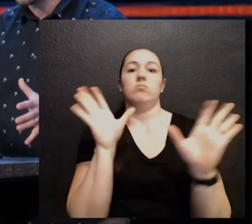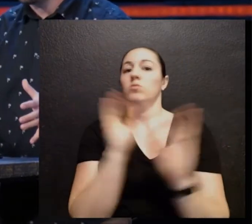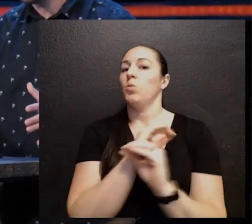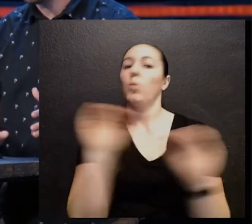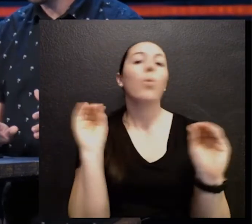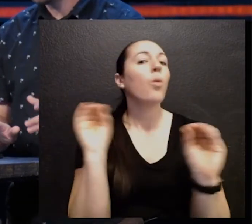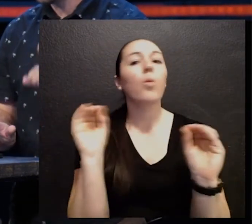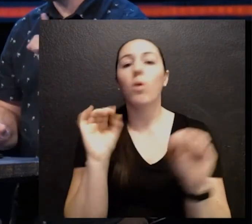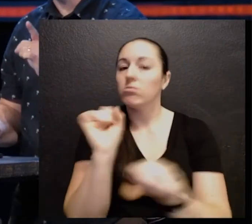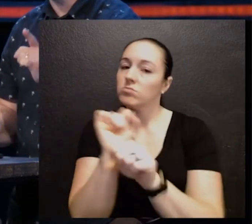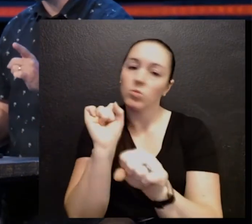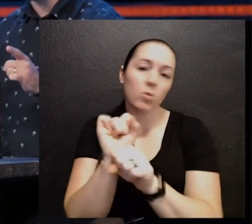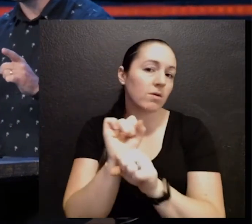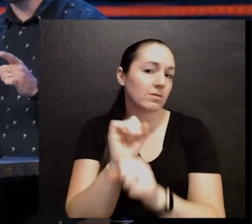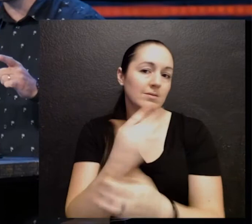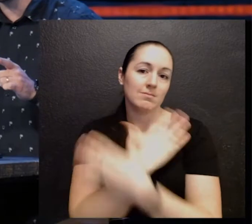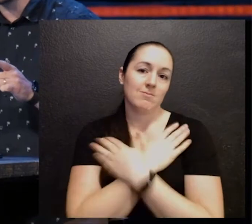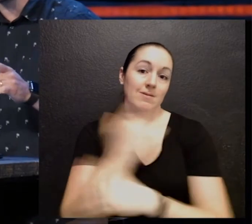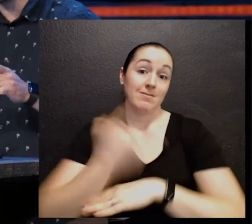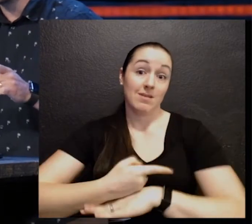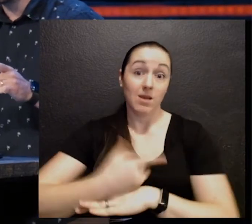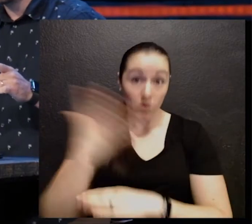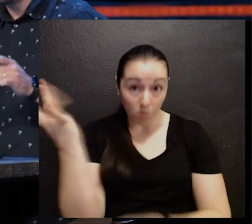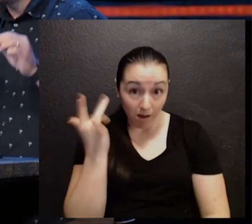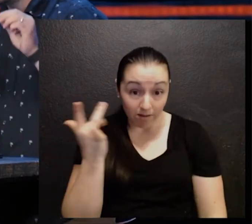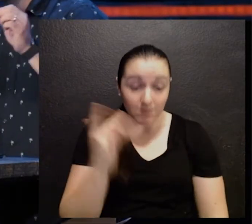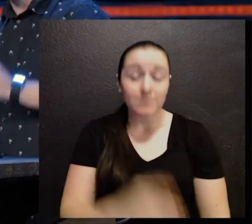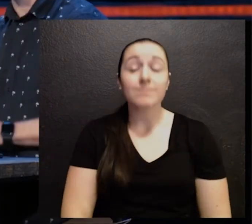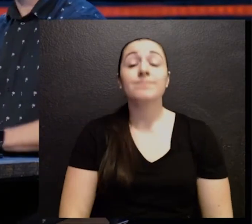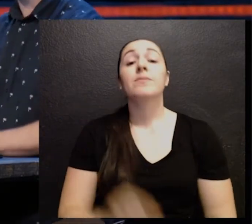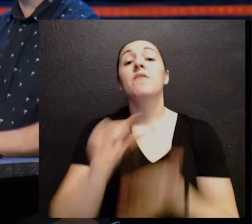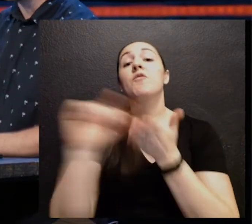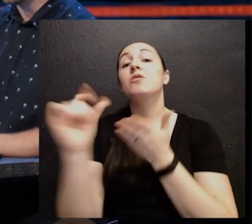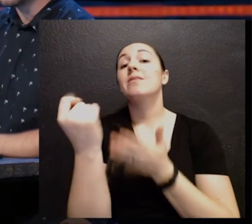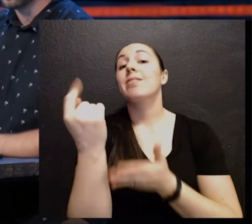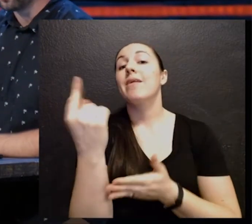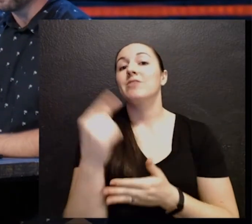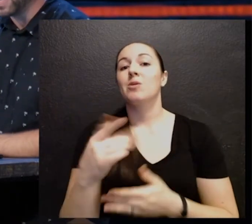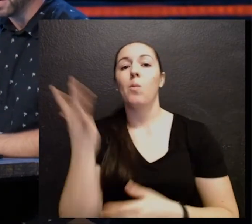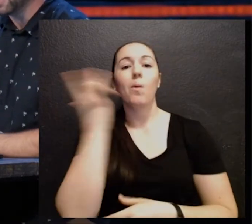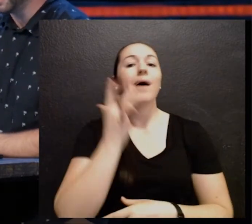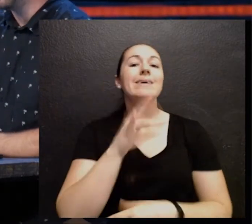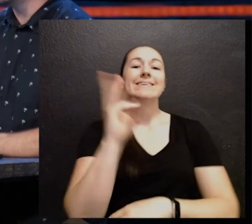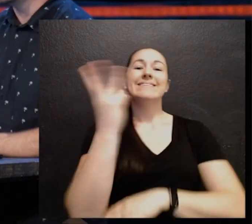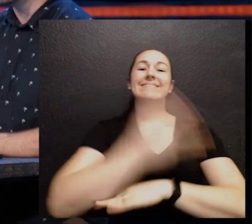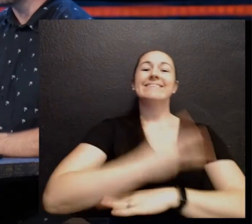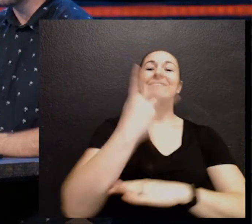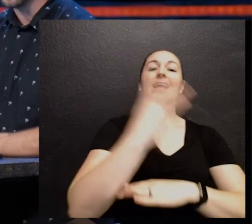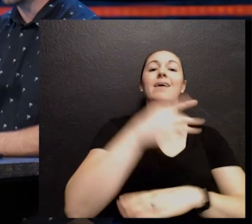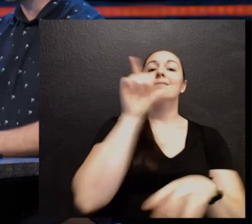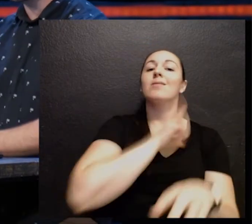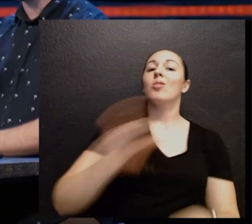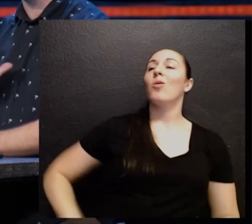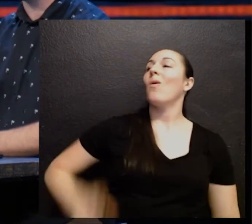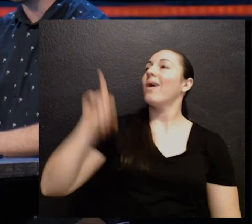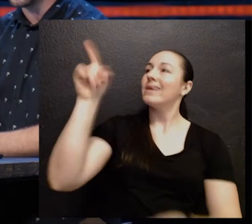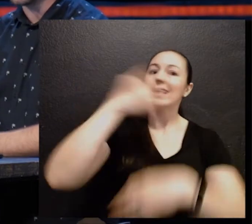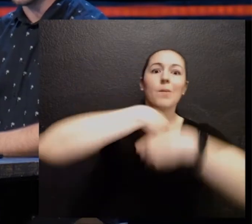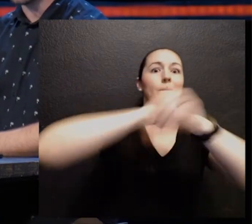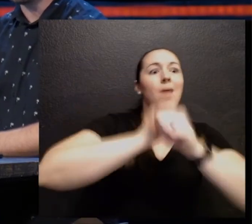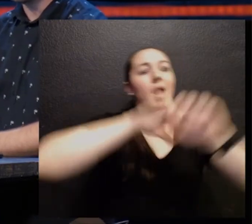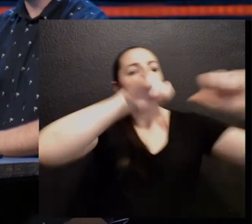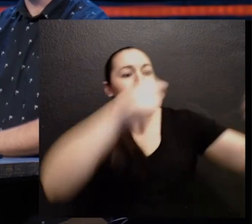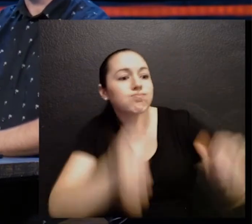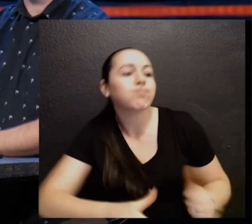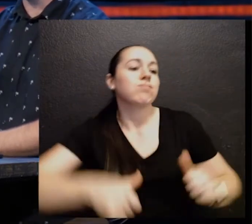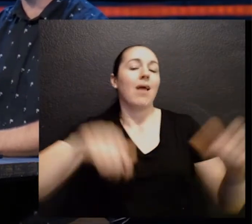on the Sabbath. And here's why, in verse 11. For in 6 days, the Lord made the heavens and the earth, the sea and all that is